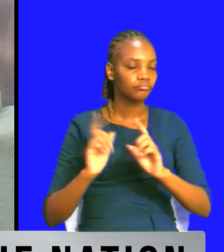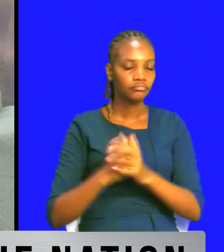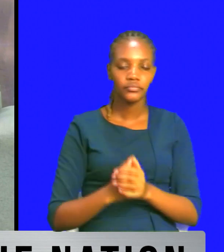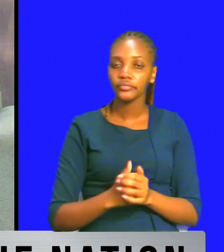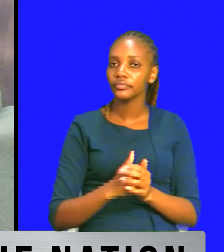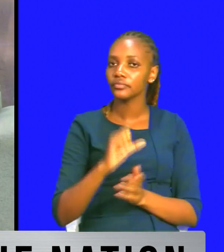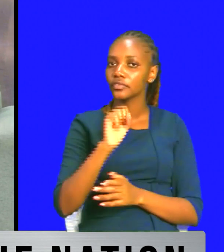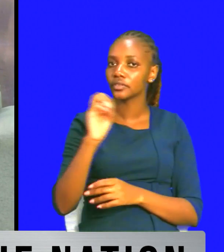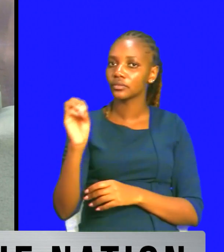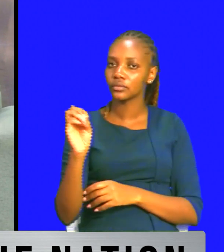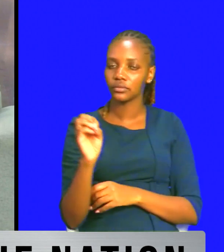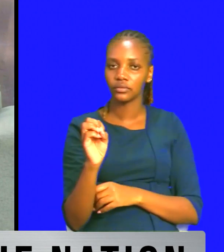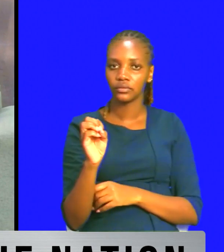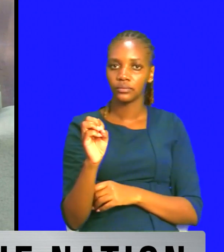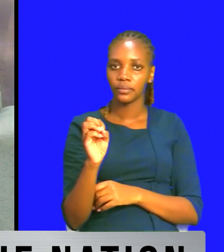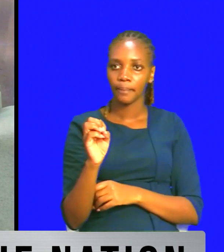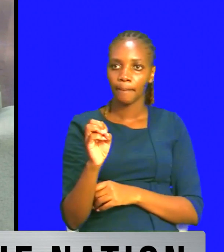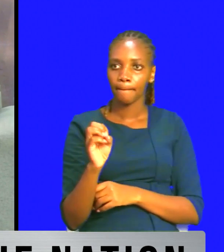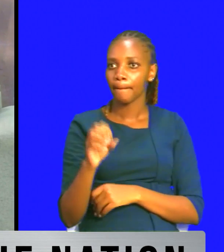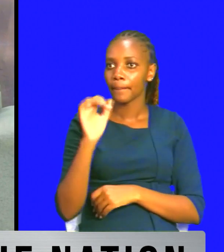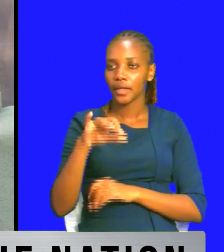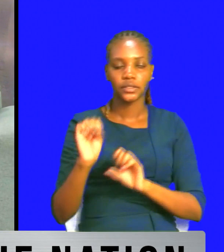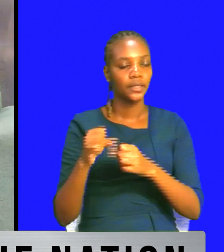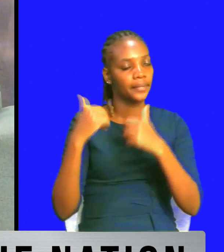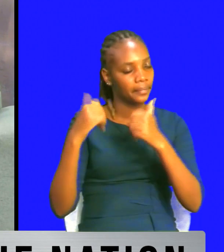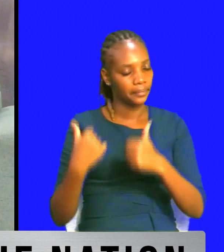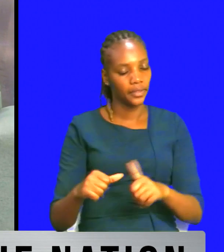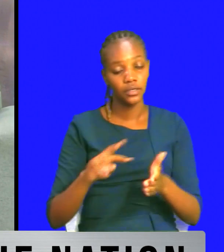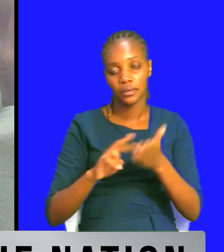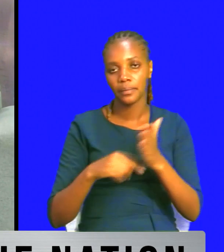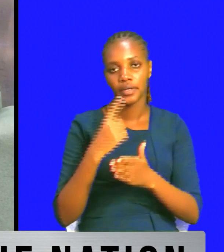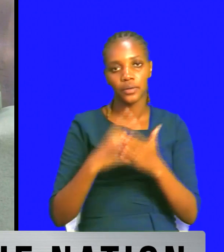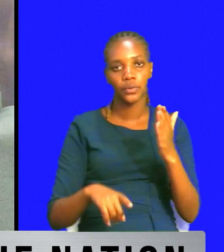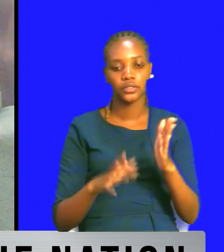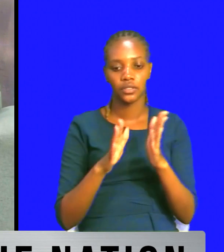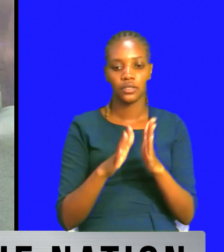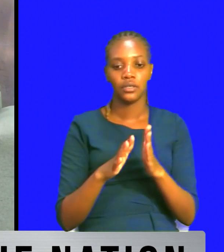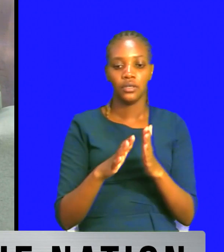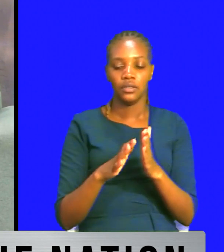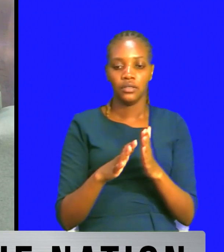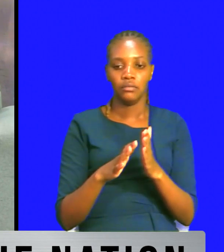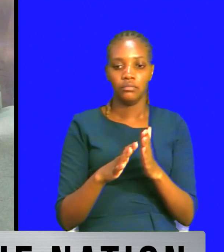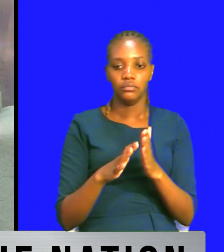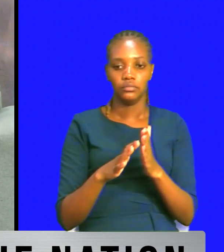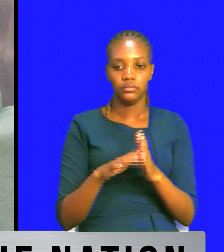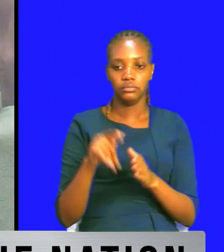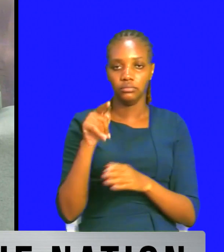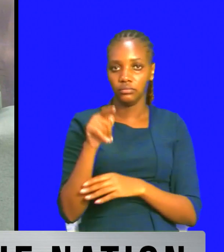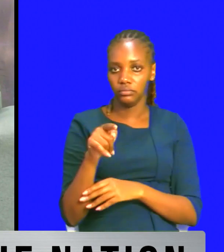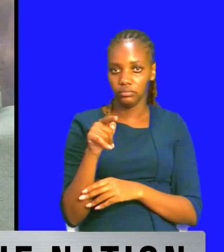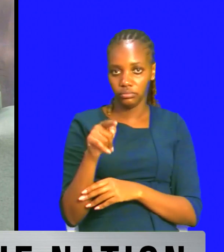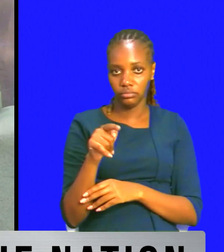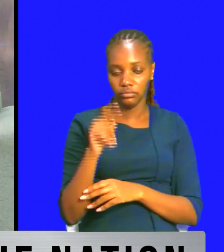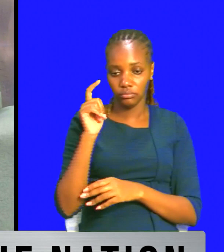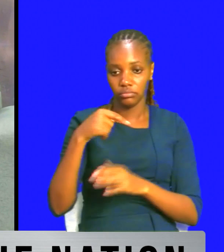So unfortunately that has not gone on, because now it means that with the withdrawal, it means that these ones now they have to